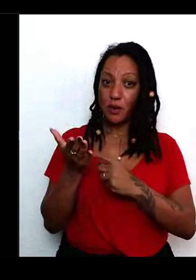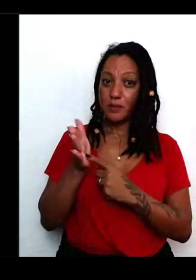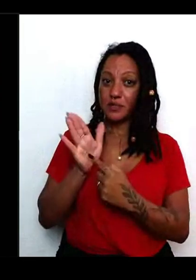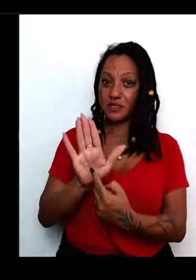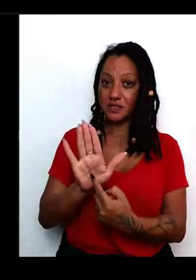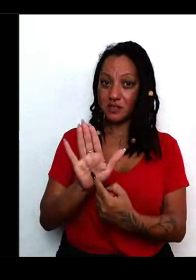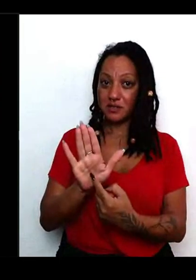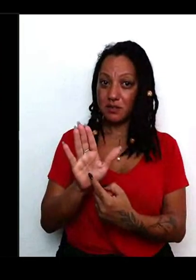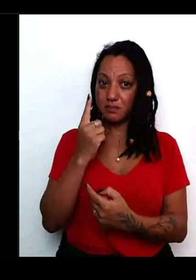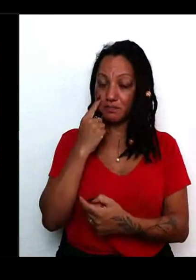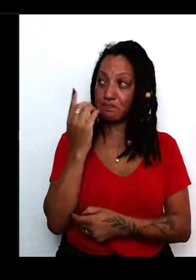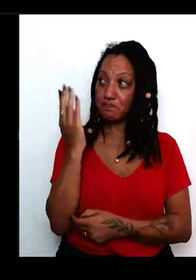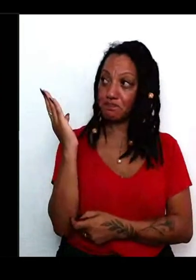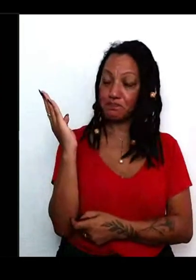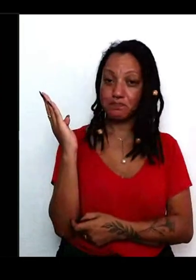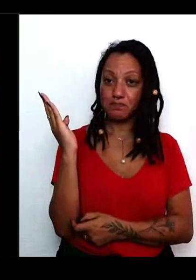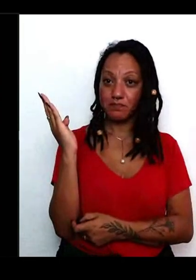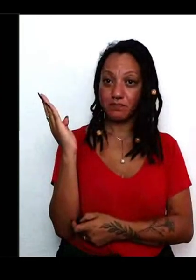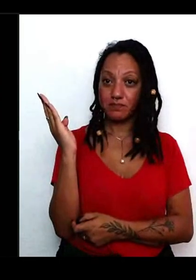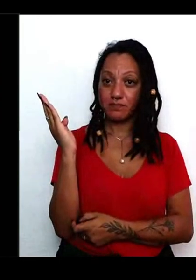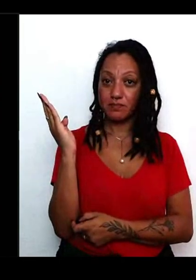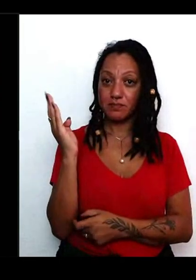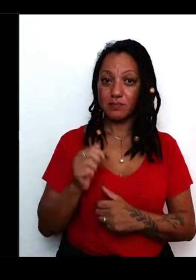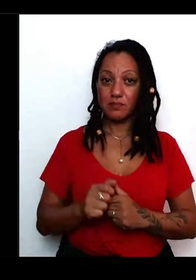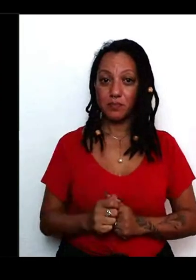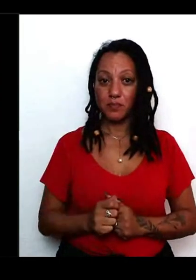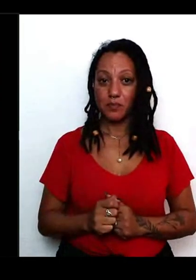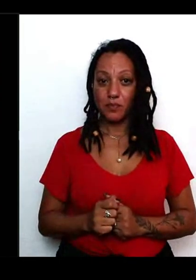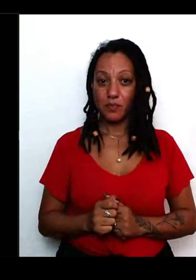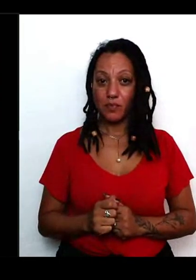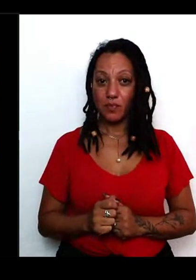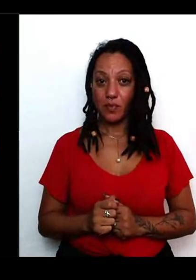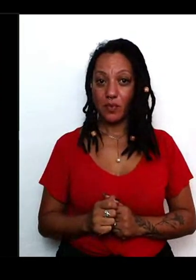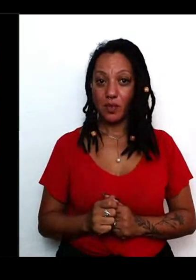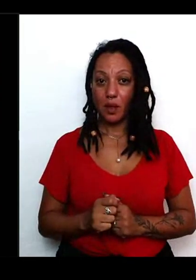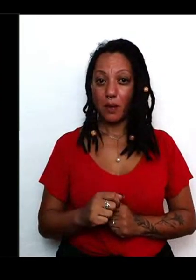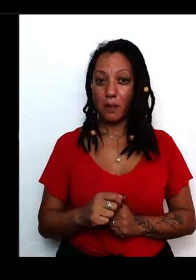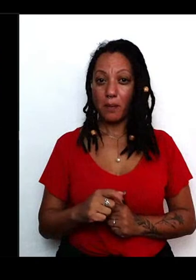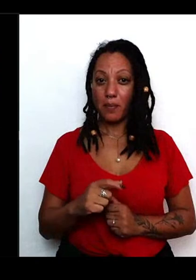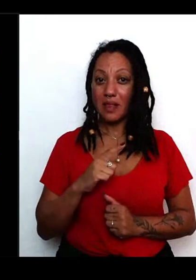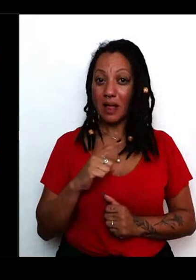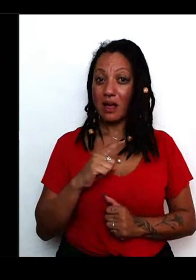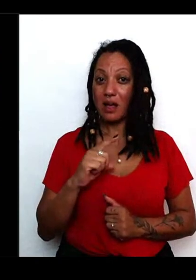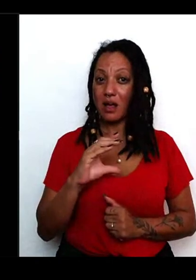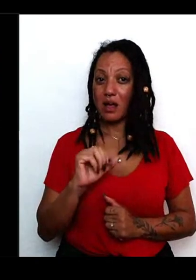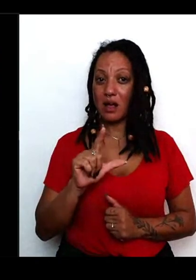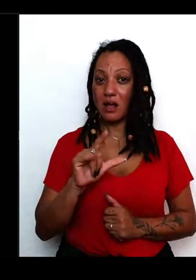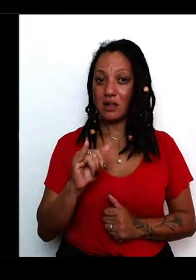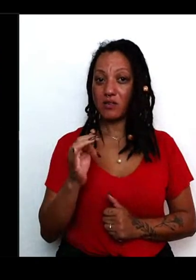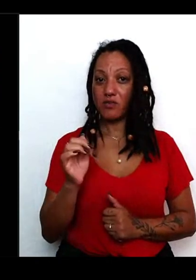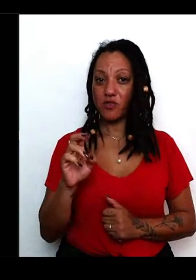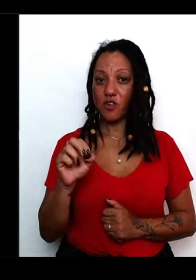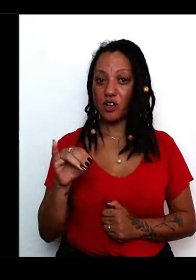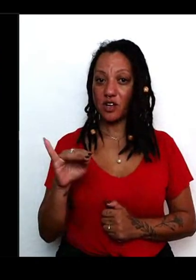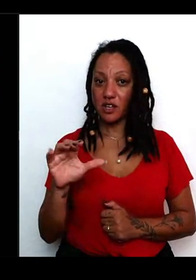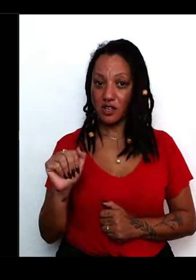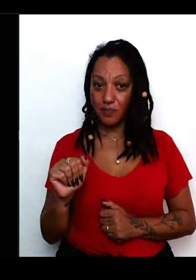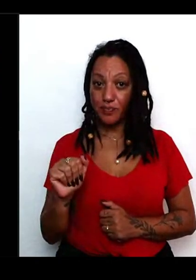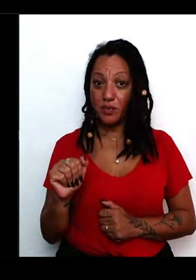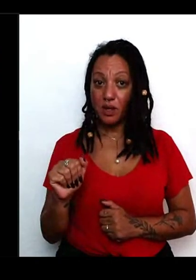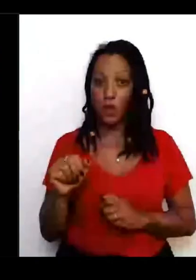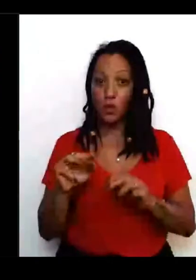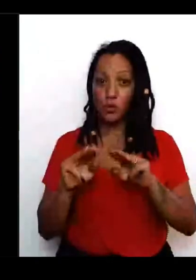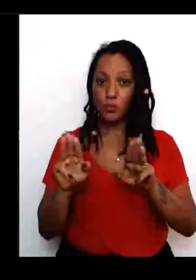Oakland California by the Oakland Museum they were doing a sculpture in the city show this was the first time